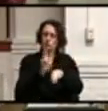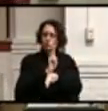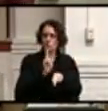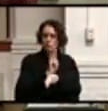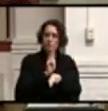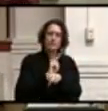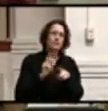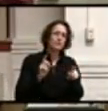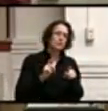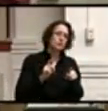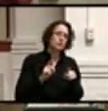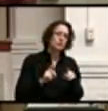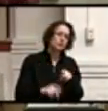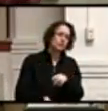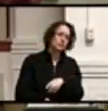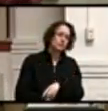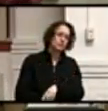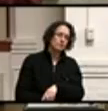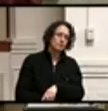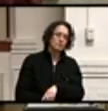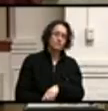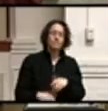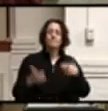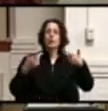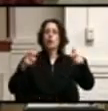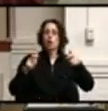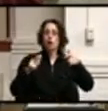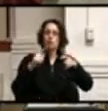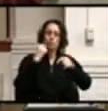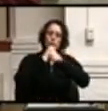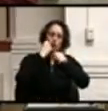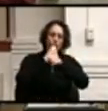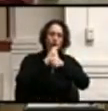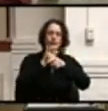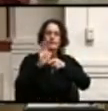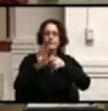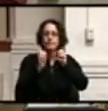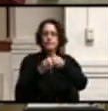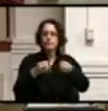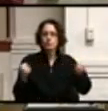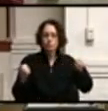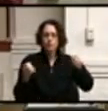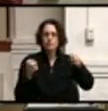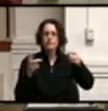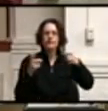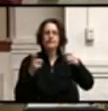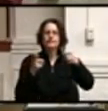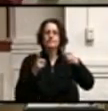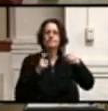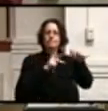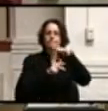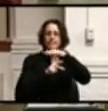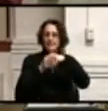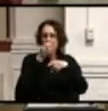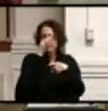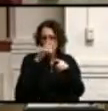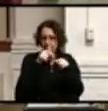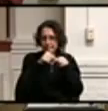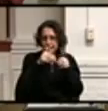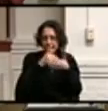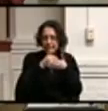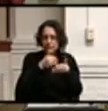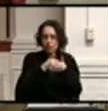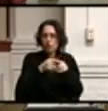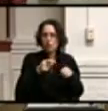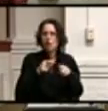where the large vehicles, large apparatuses, they can use the aerial truck, they can use the ladder truck. We put some eye bolts